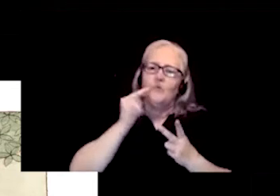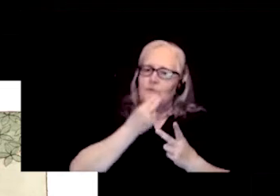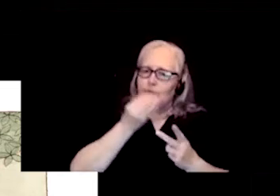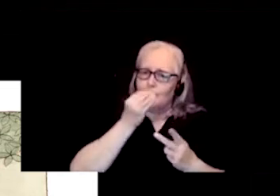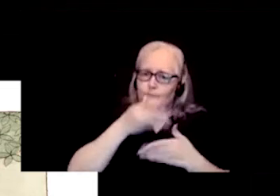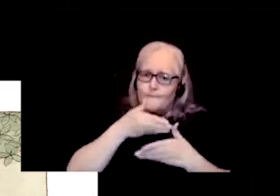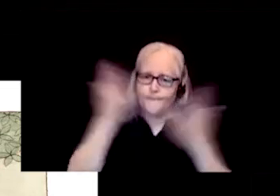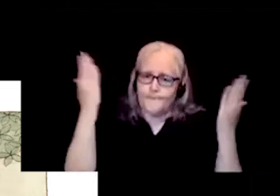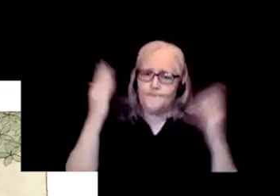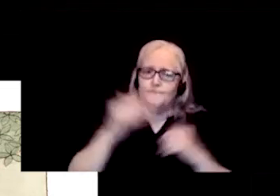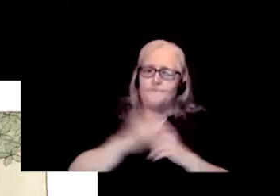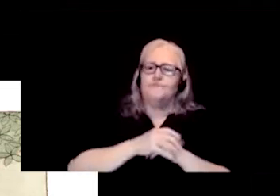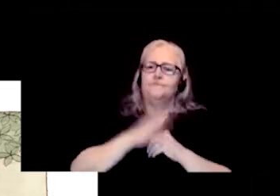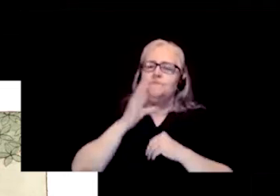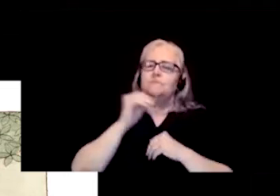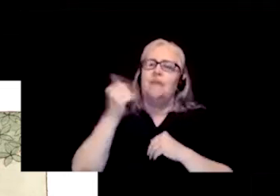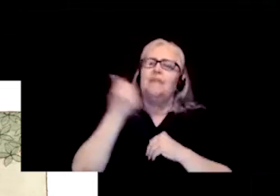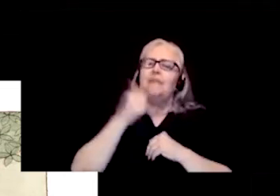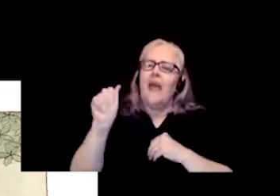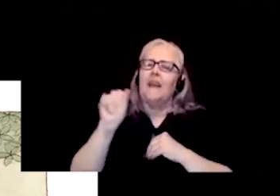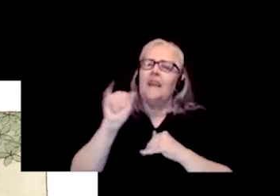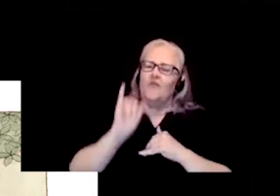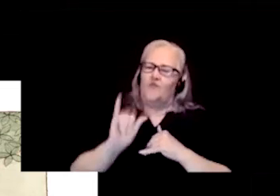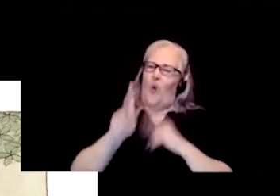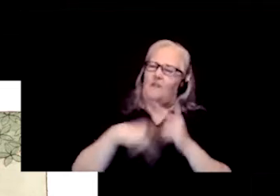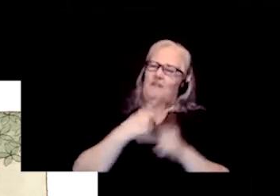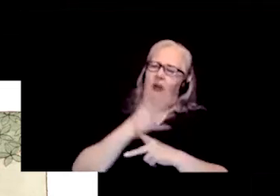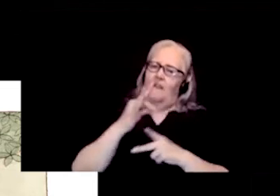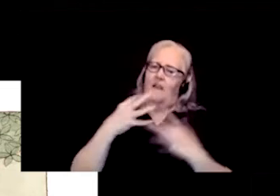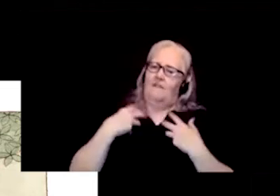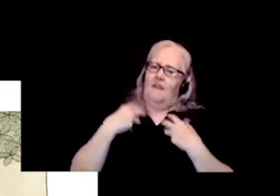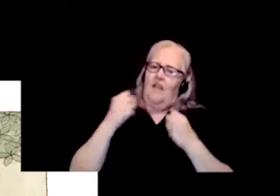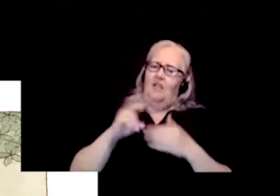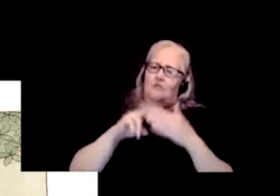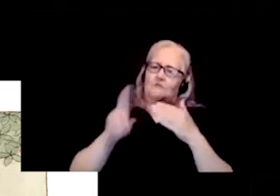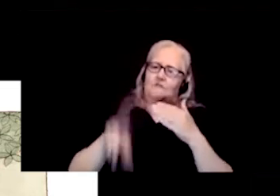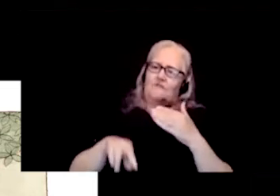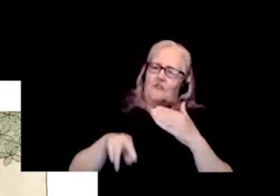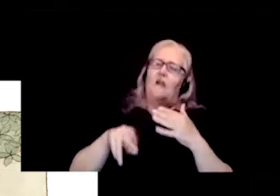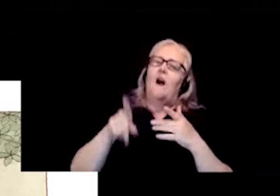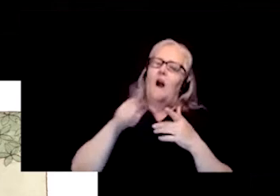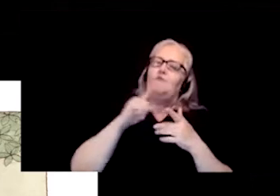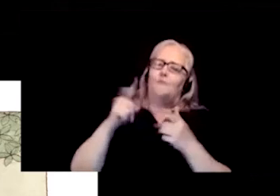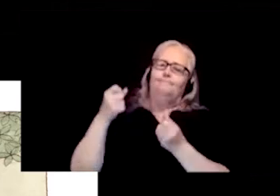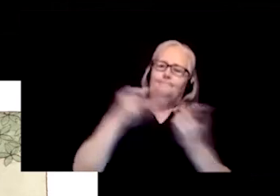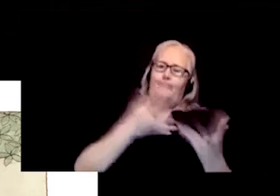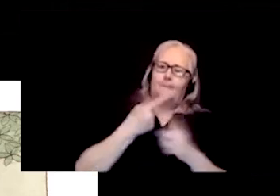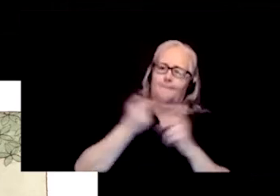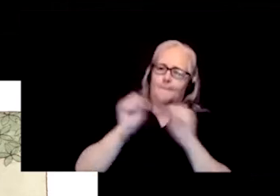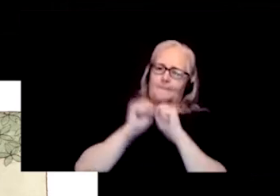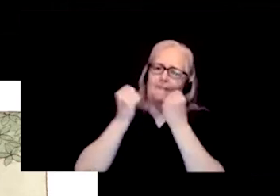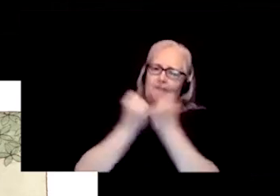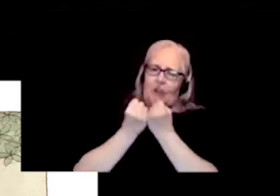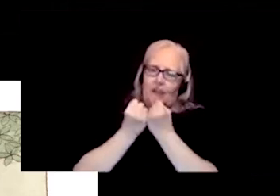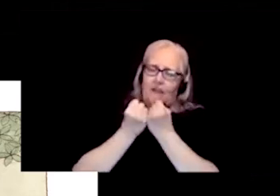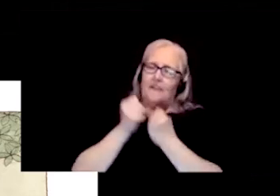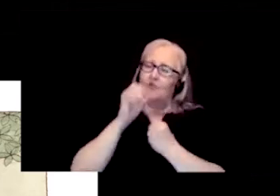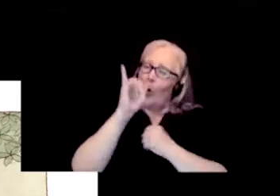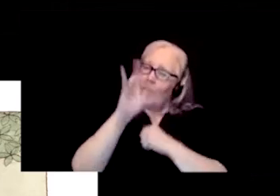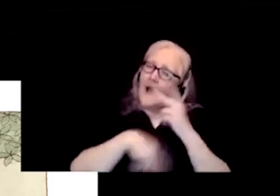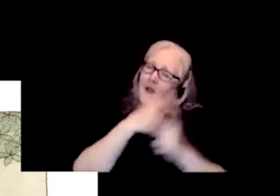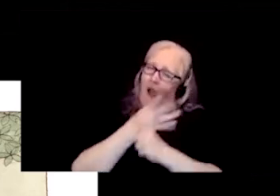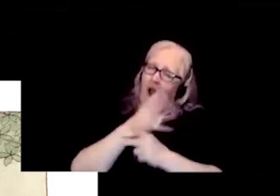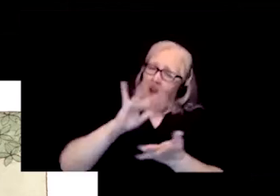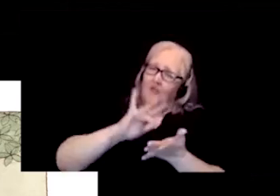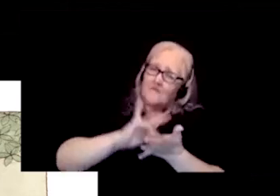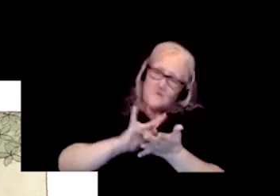number of those outcomes that we know as the social determinants of health. And as that poisonous and sometimes rotted fruit